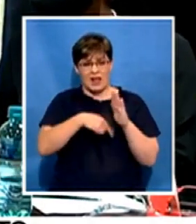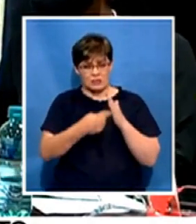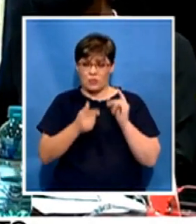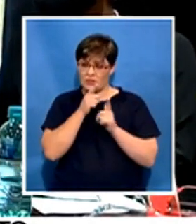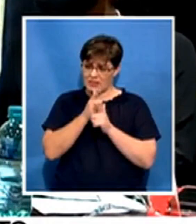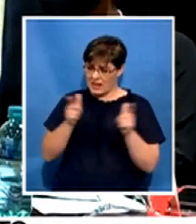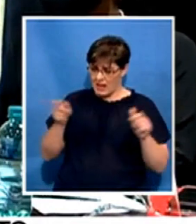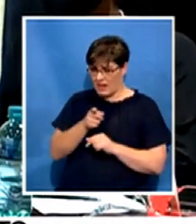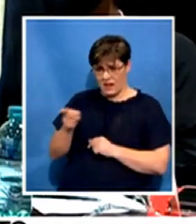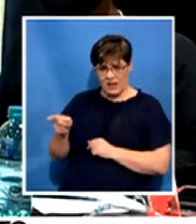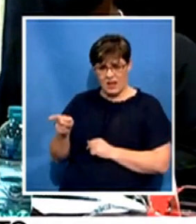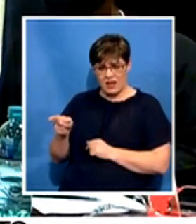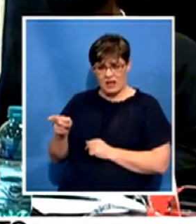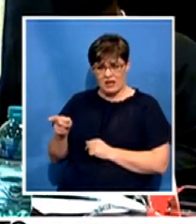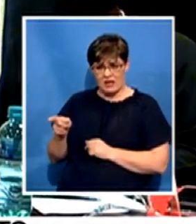ruling party?